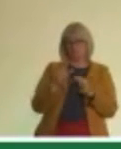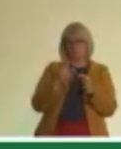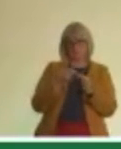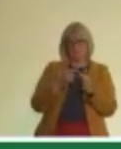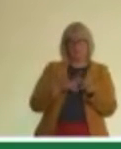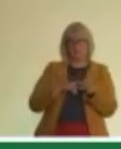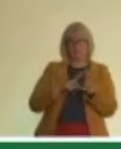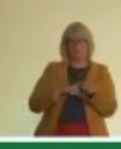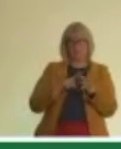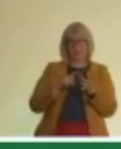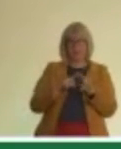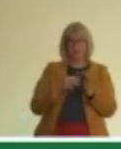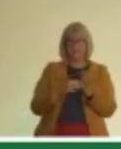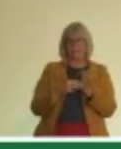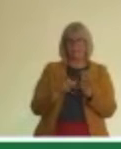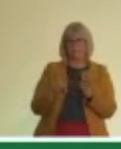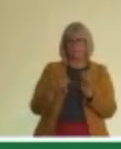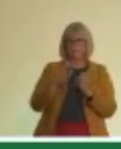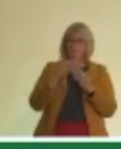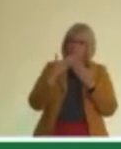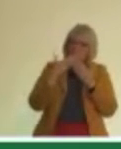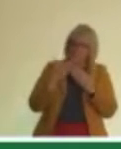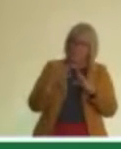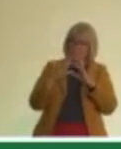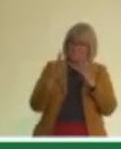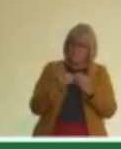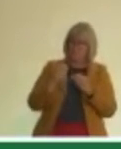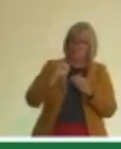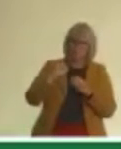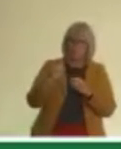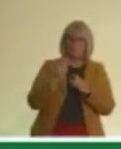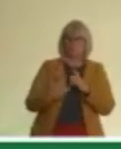routes and reunification of families. Thank you, Banali, for everything you do.